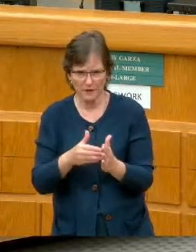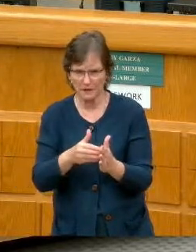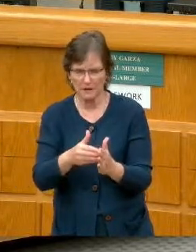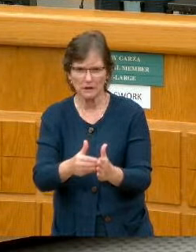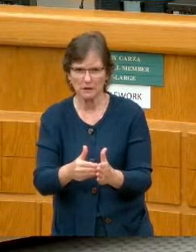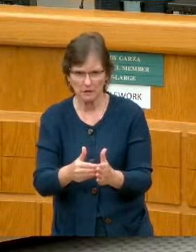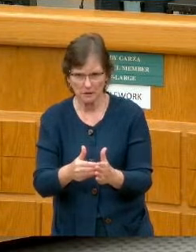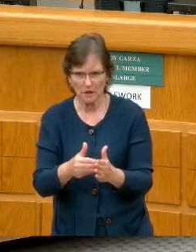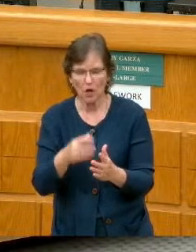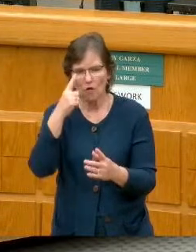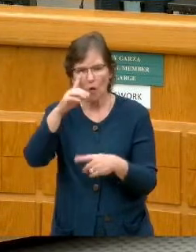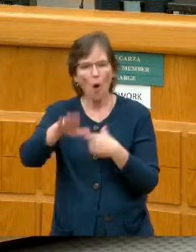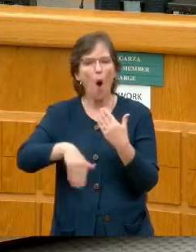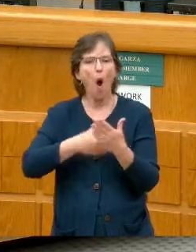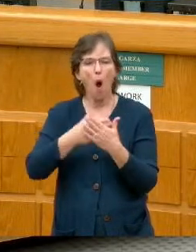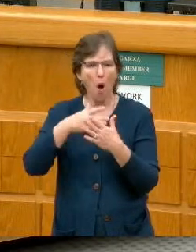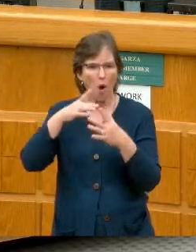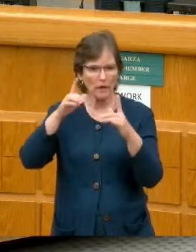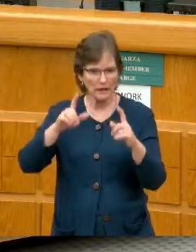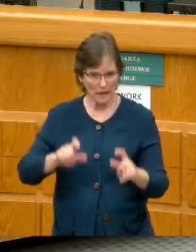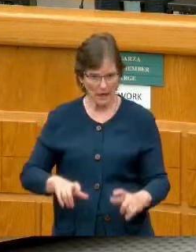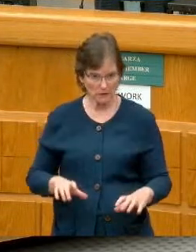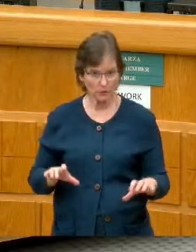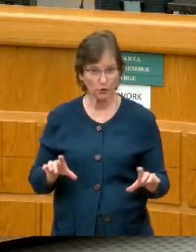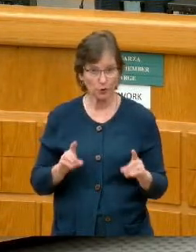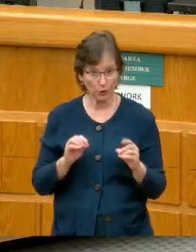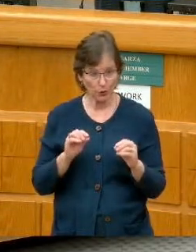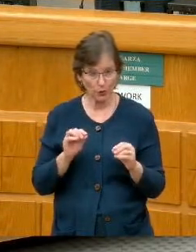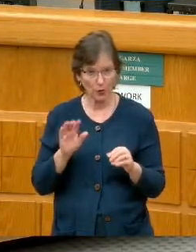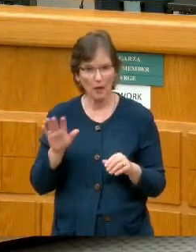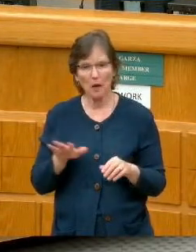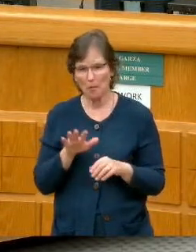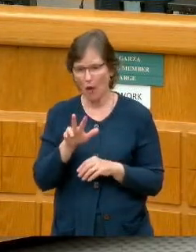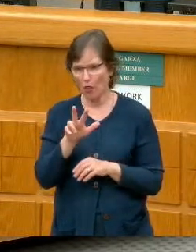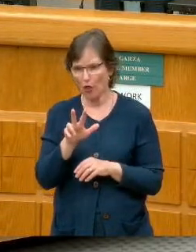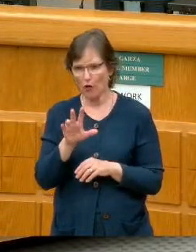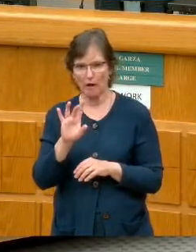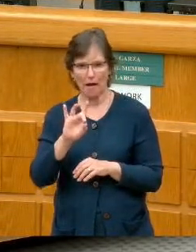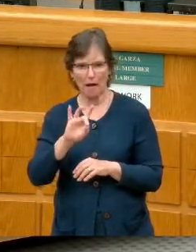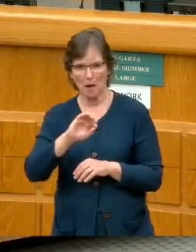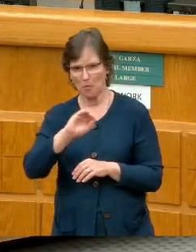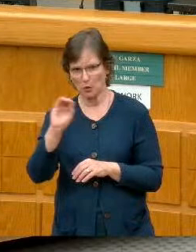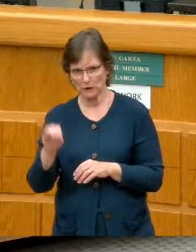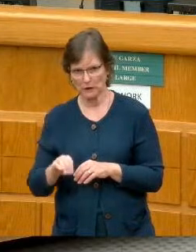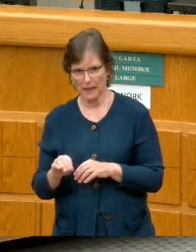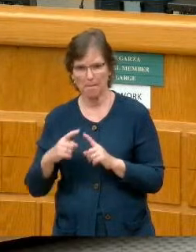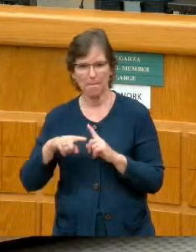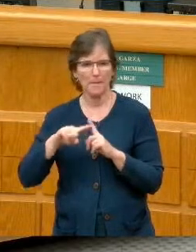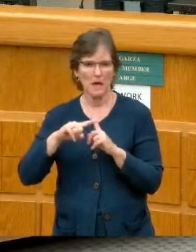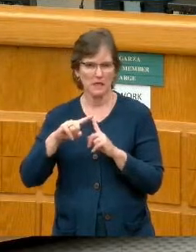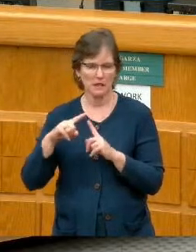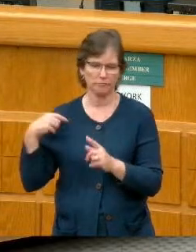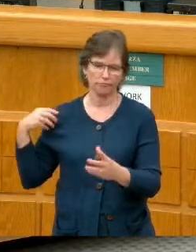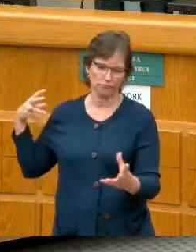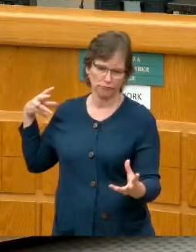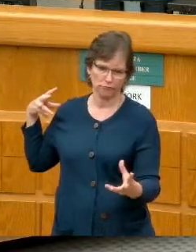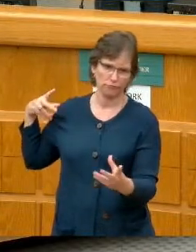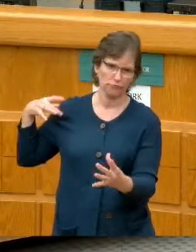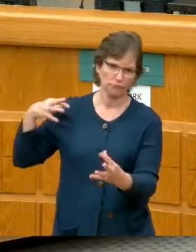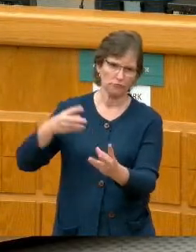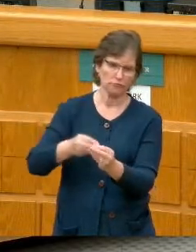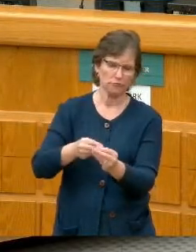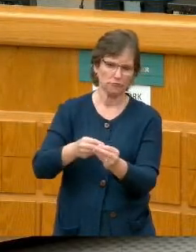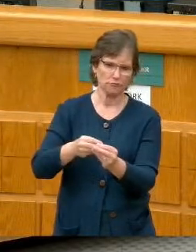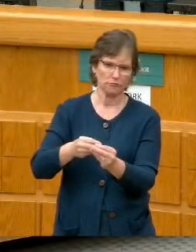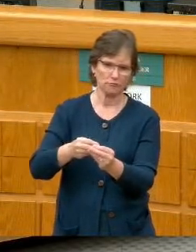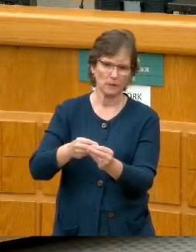we've done, approximately 38% of all people were positive for COVID-19. But if we look at the trend today,